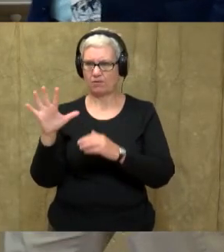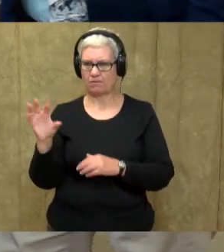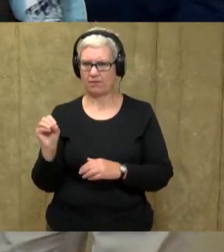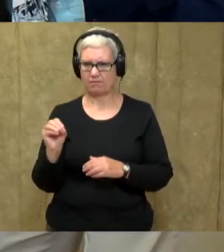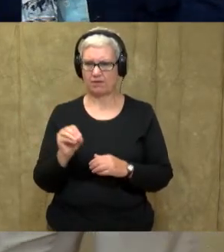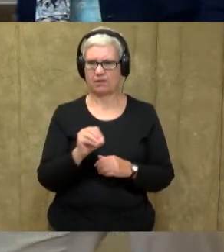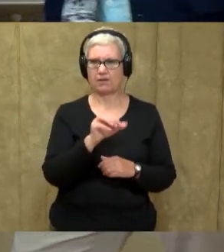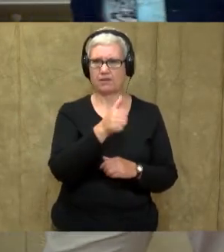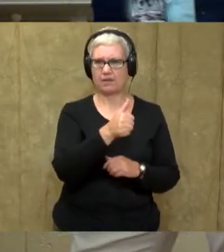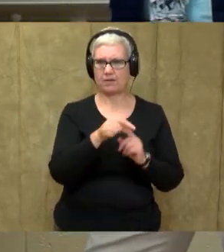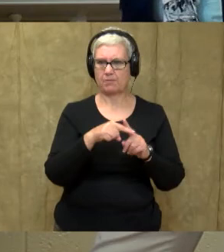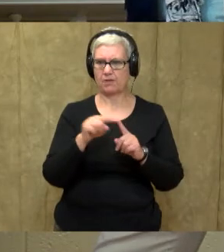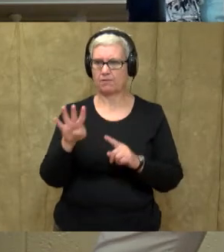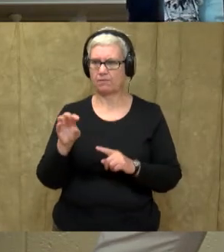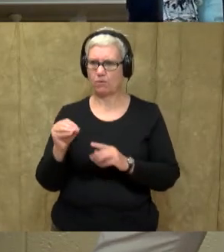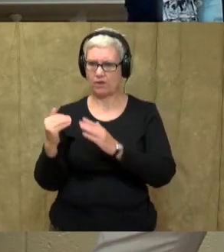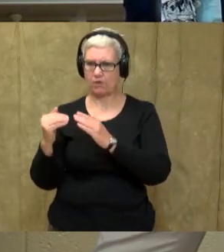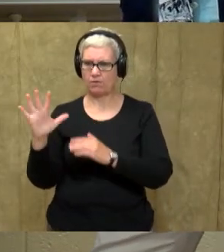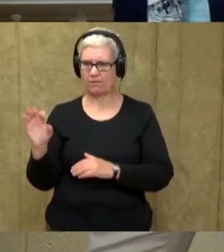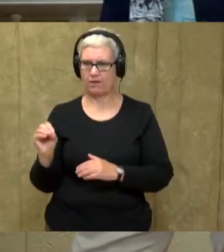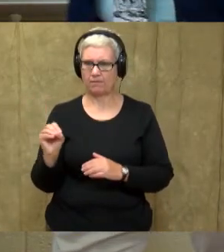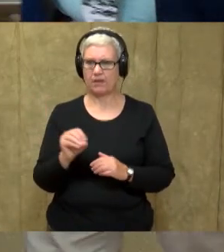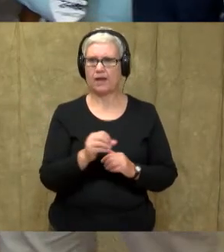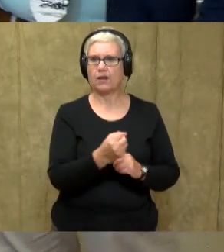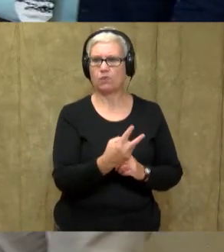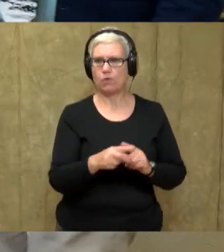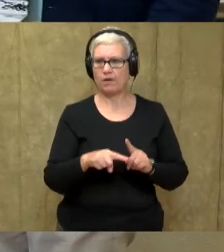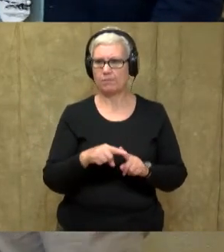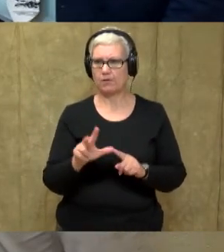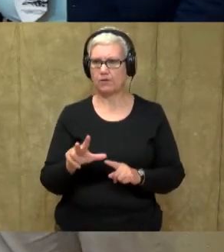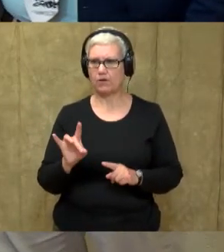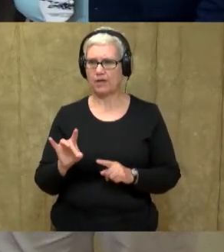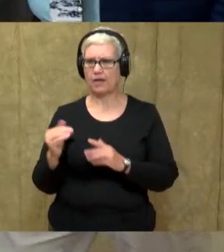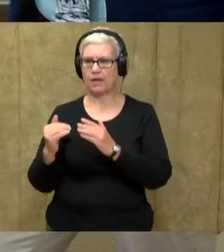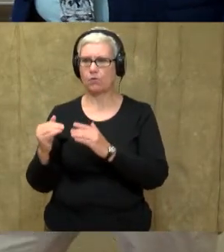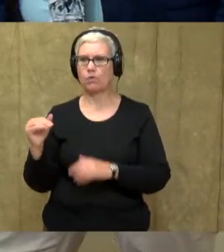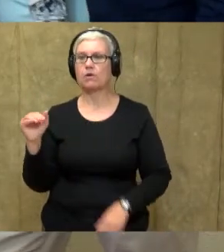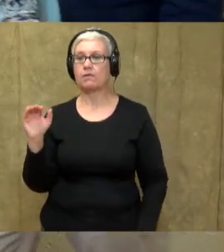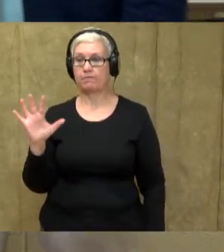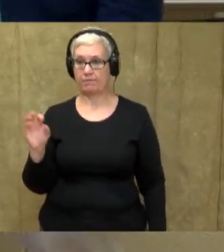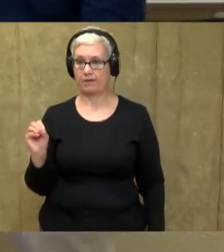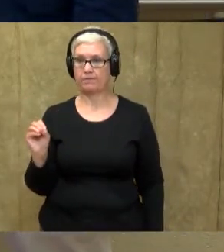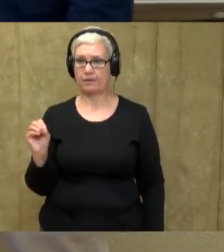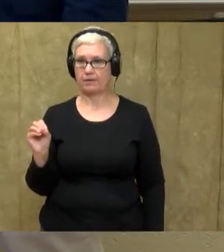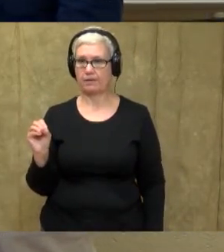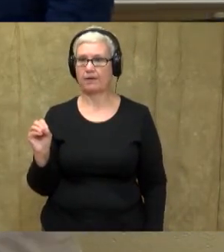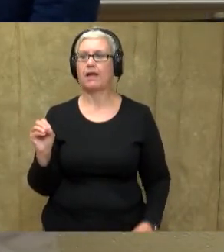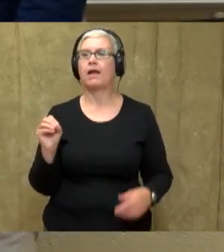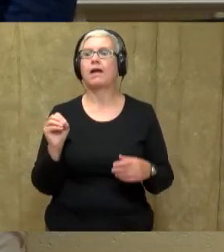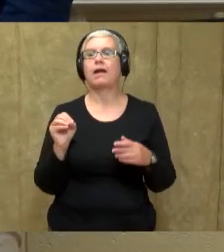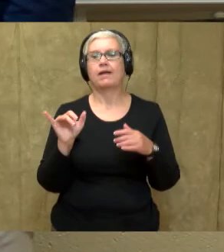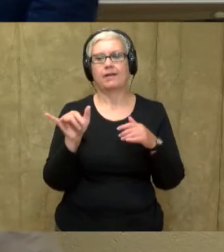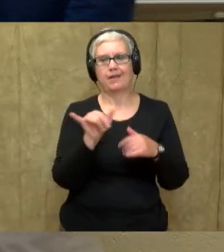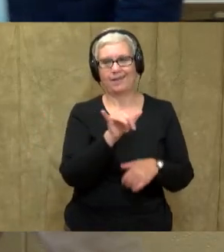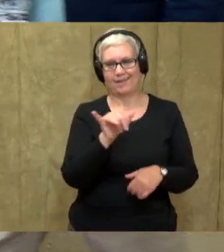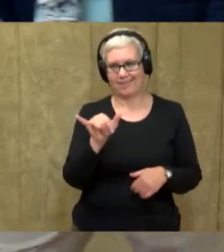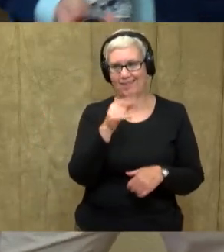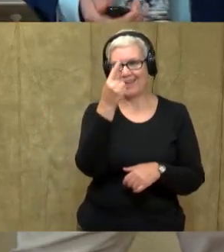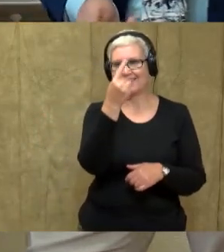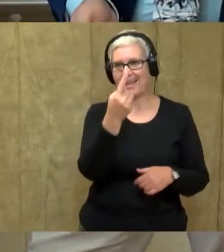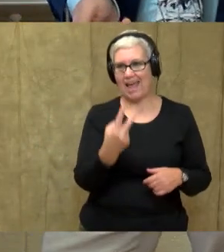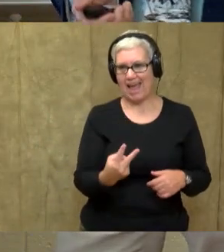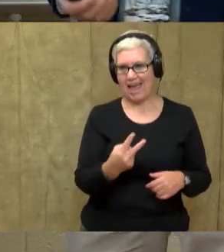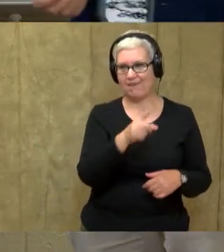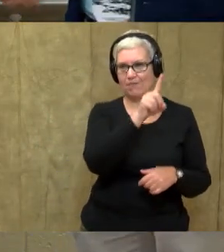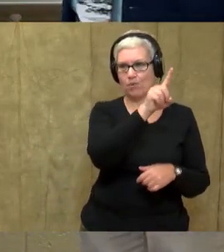is 50. 12 plus 38 is also 50. And those 50 meters is exactly half of the 100 meters that we're starting